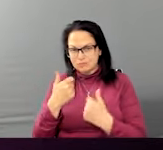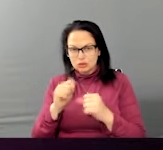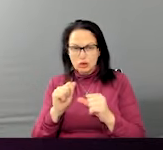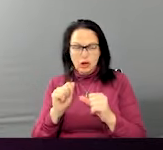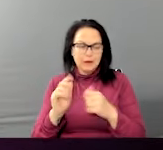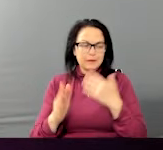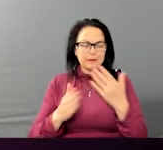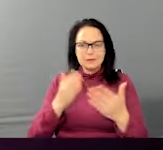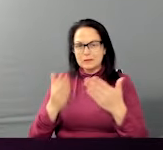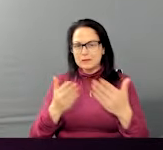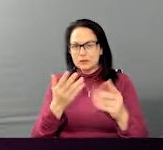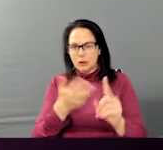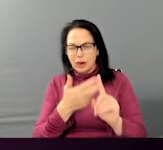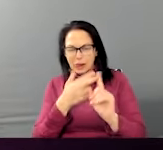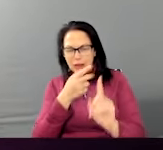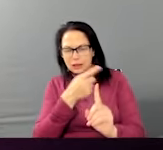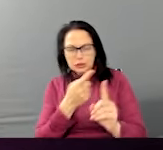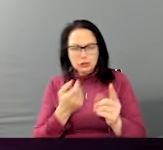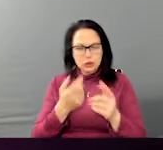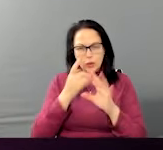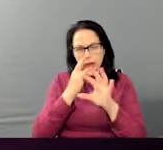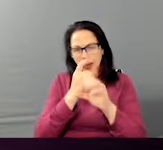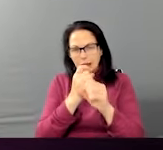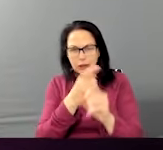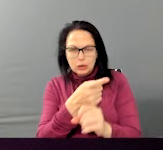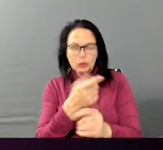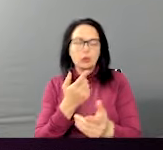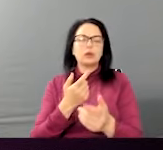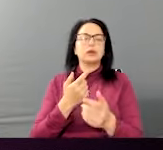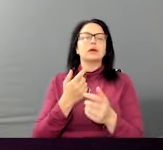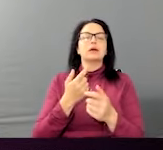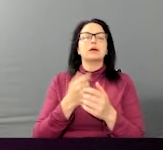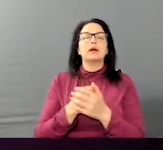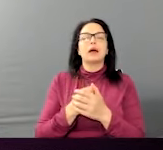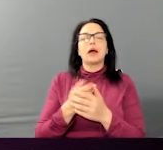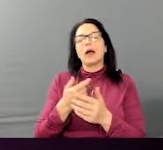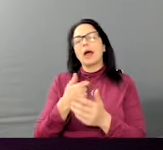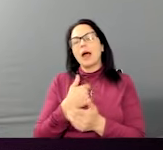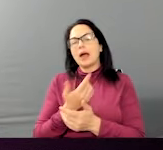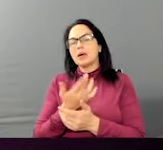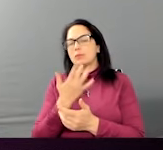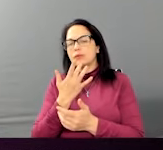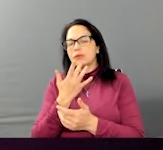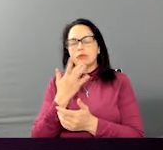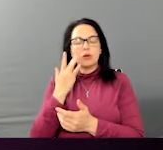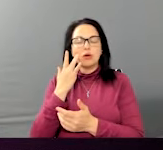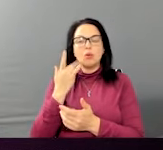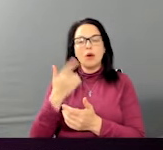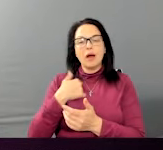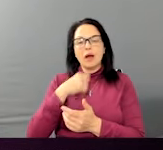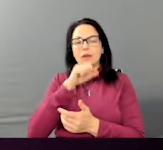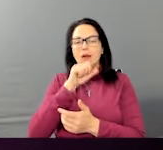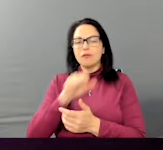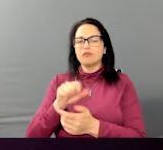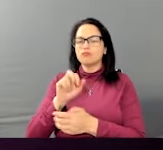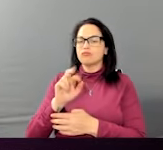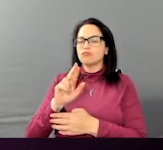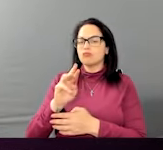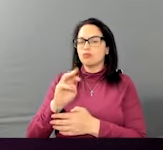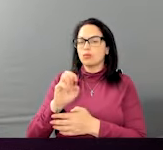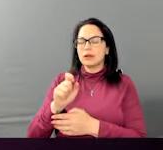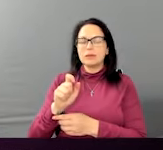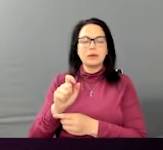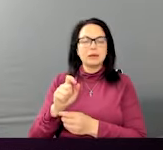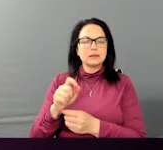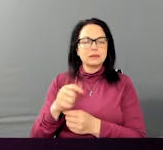from Twitter. And we're not going to be talking about framework wars. I prefer to just talk about why I love Remix so much. So I know a lot of you are starting to